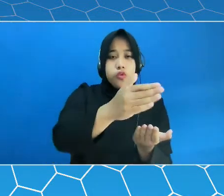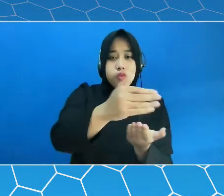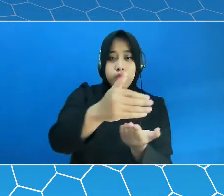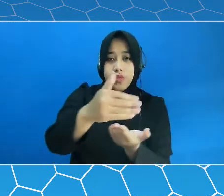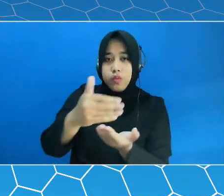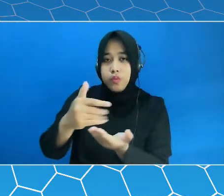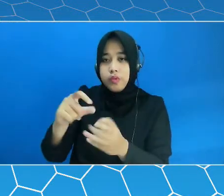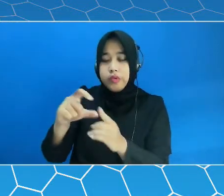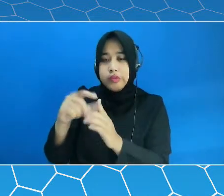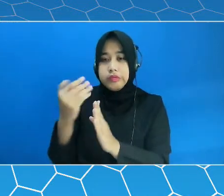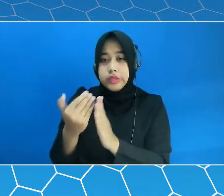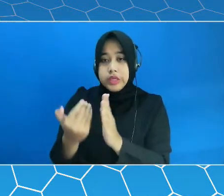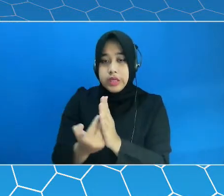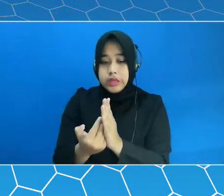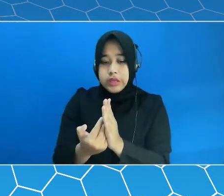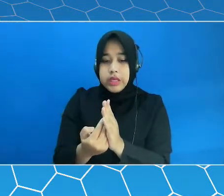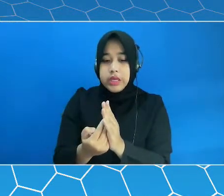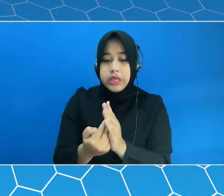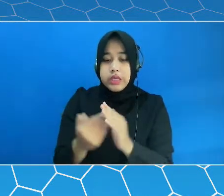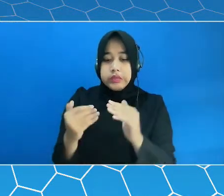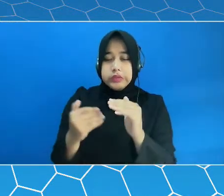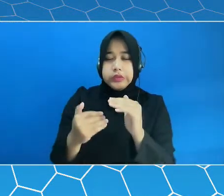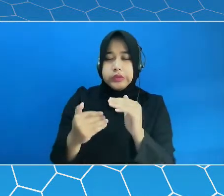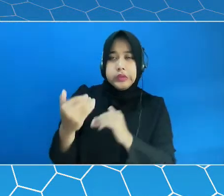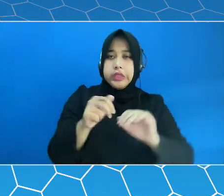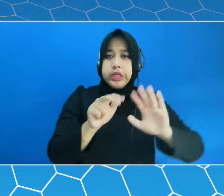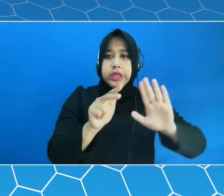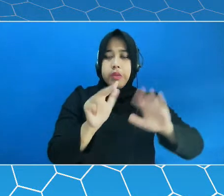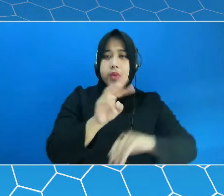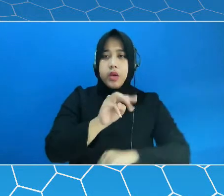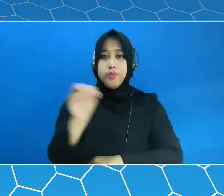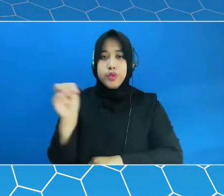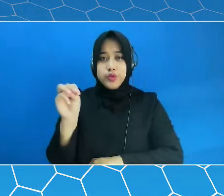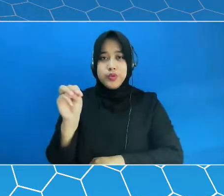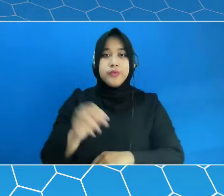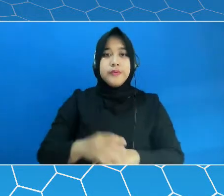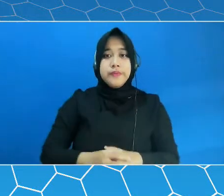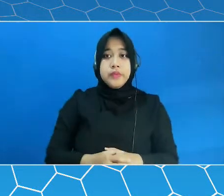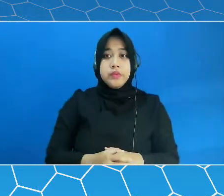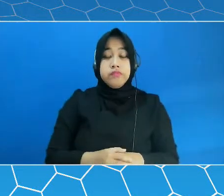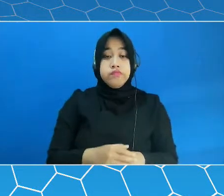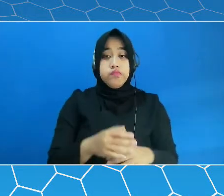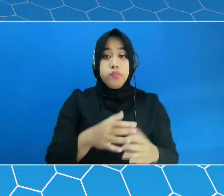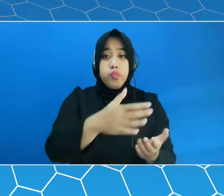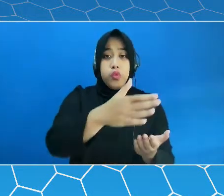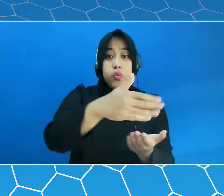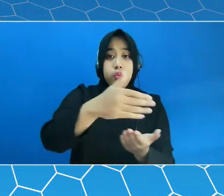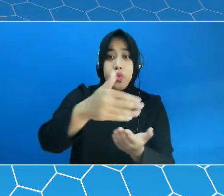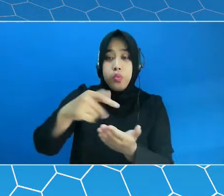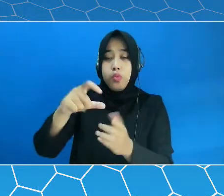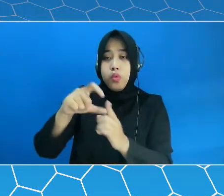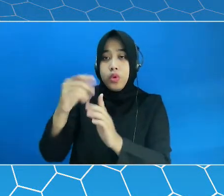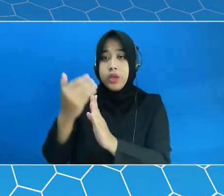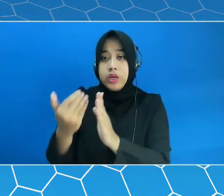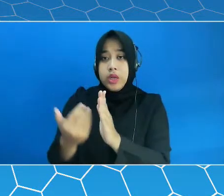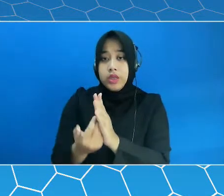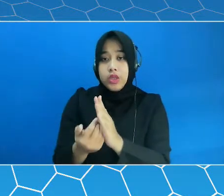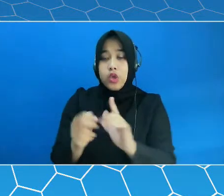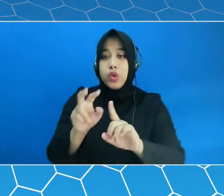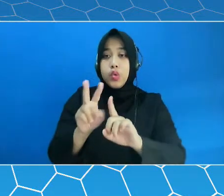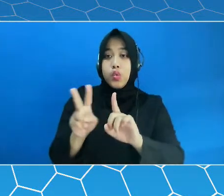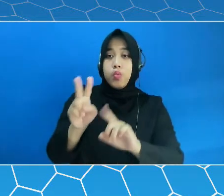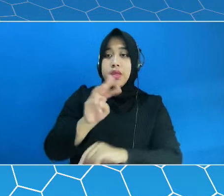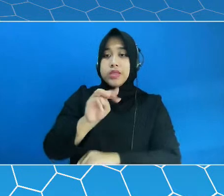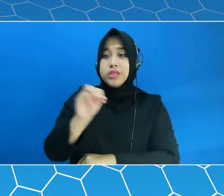even the majority of them collected data for more than 12 weeks. And the other half collected